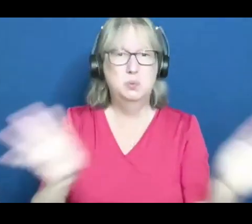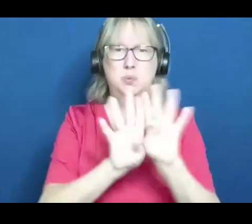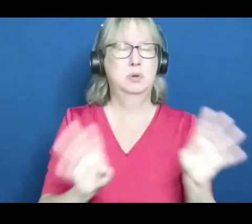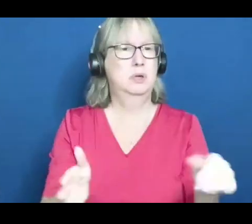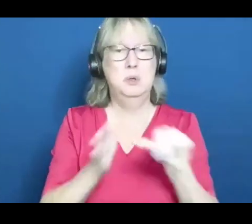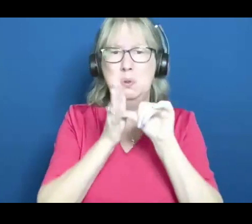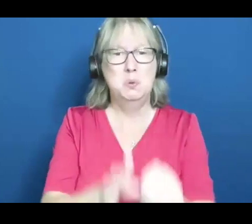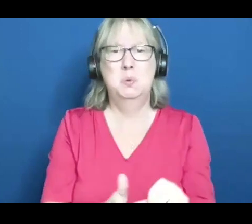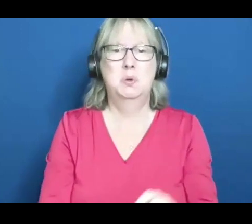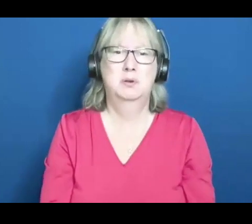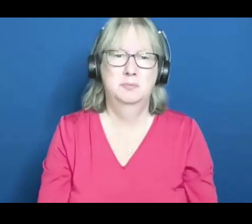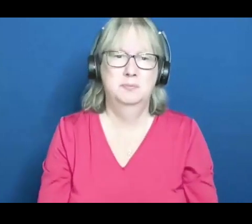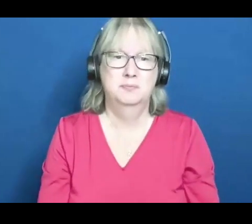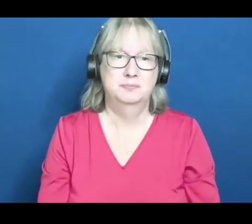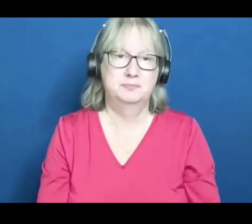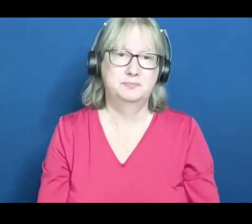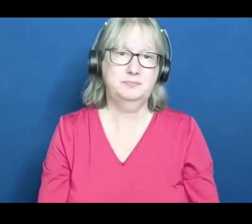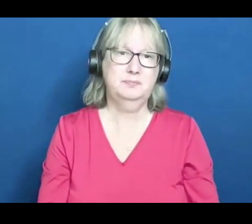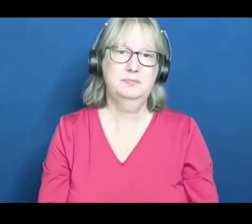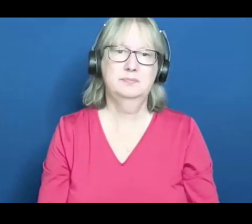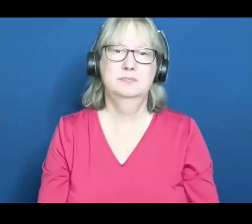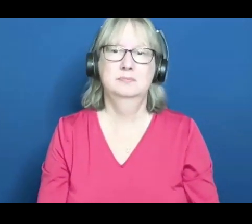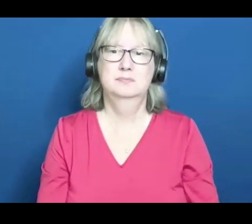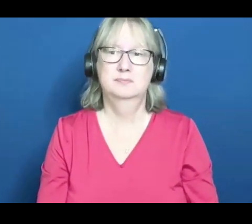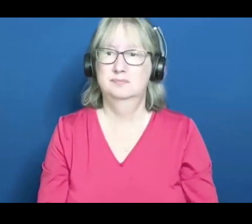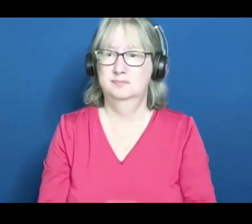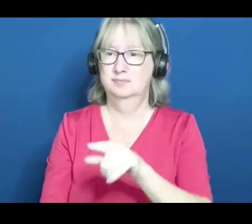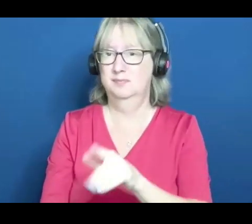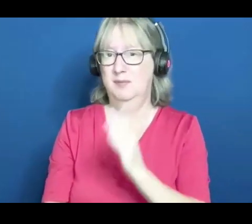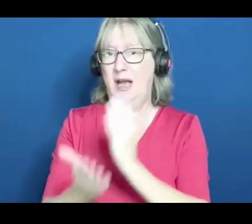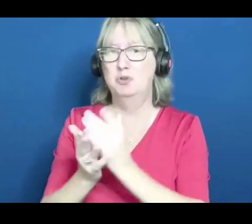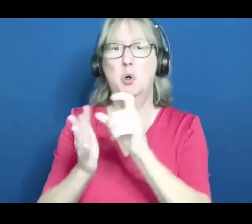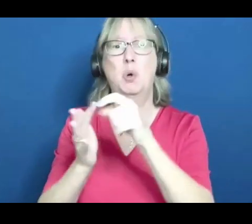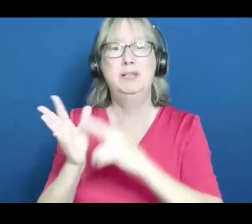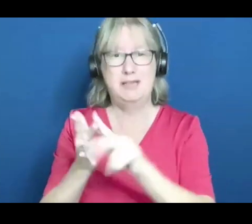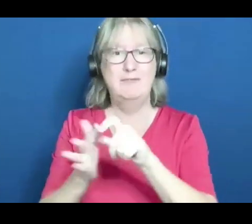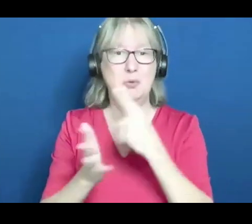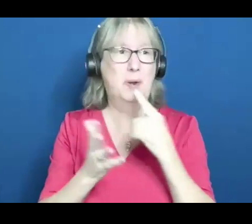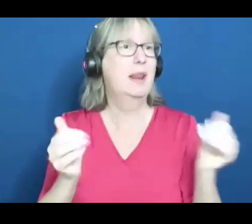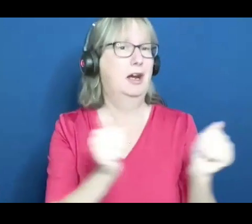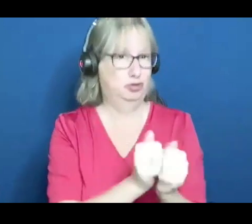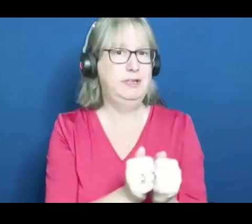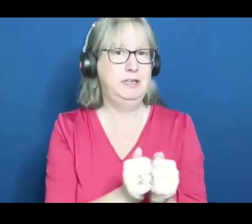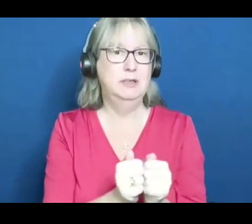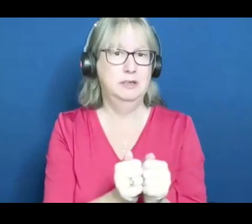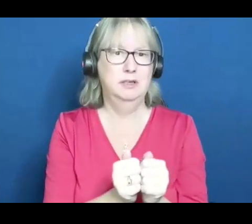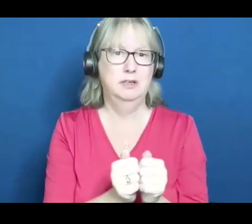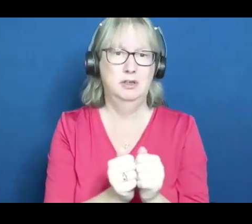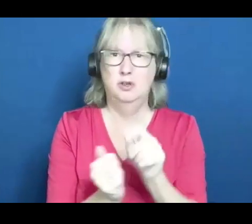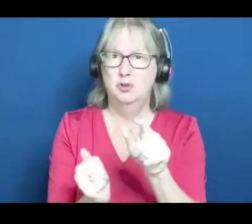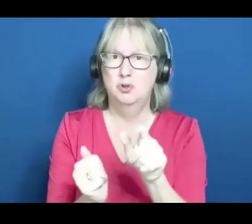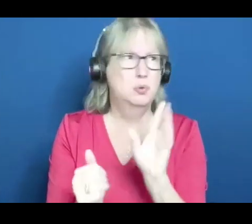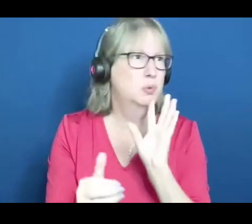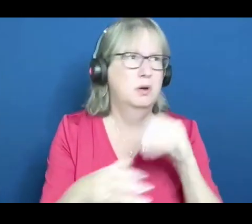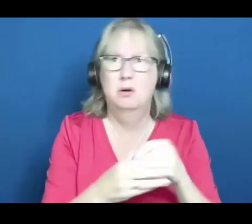when you've got hearing loss and where hearing is, David. I'm sure you'll confirm that. to be able to join